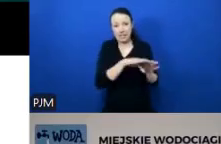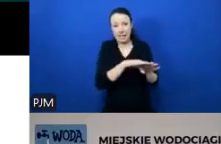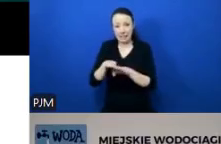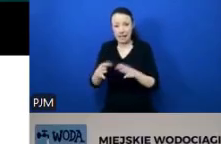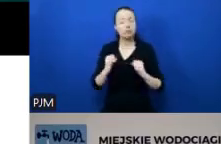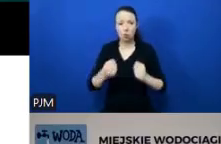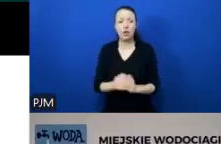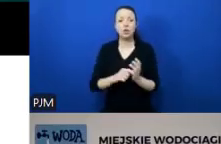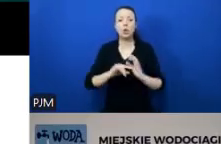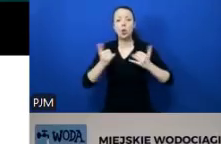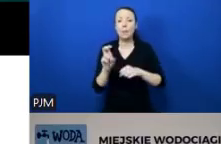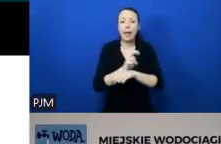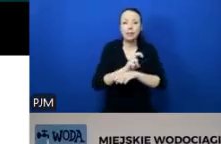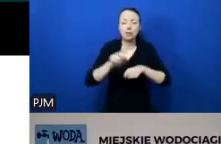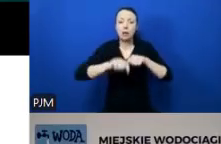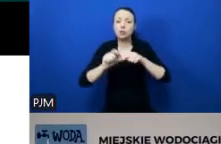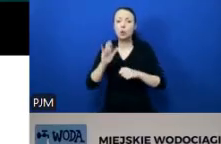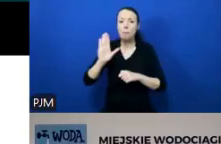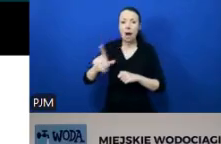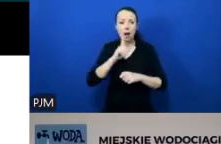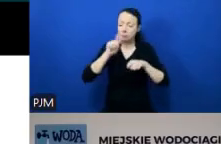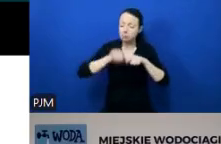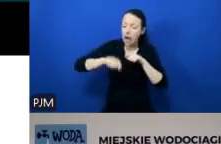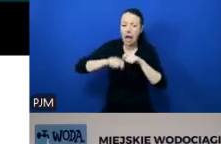Very important activity.